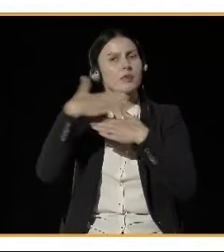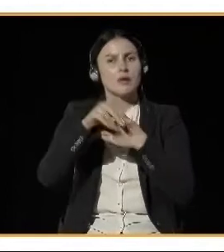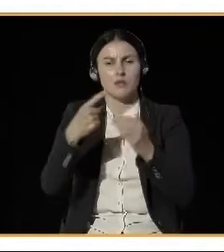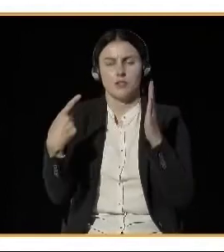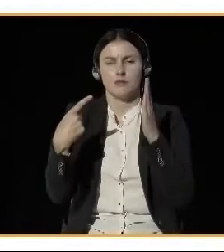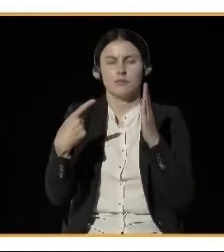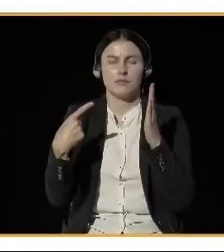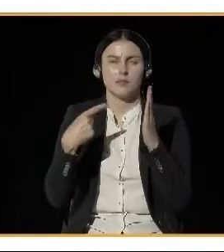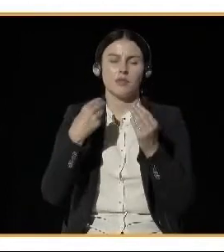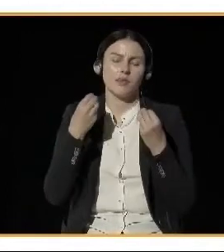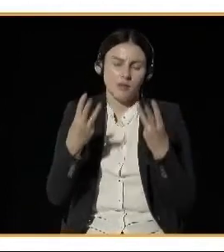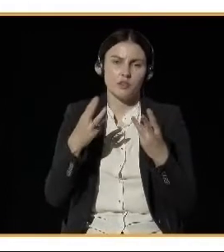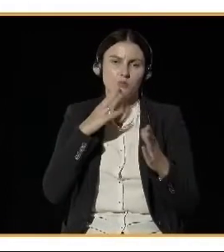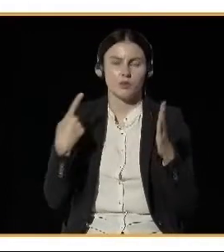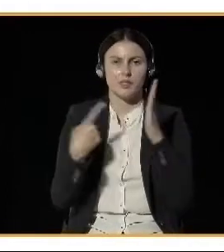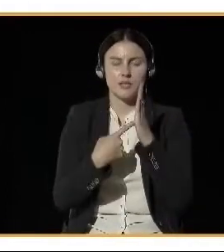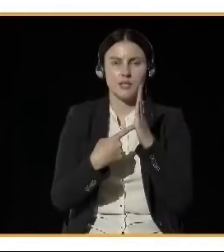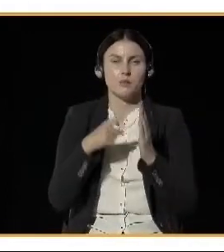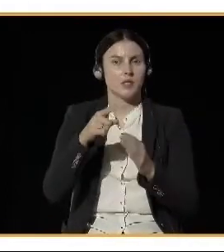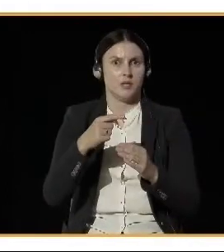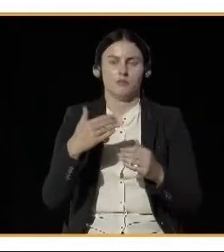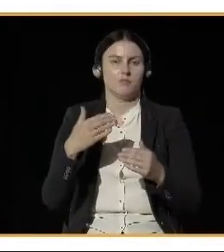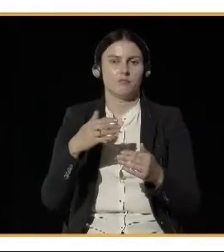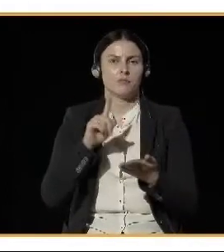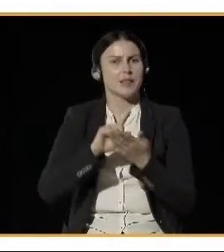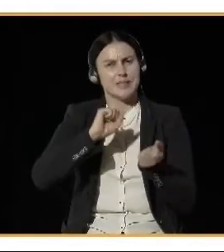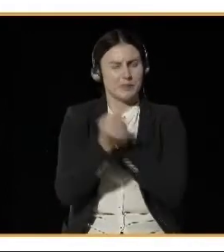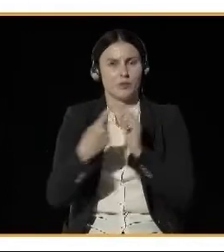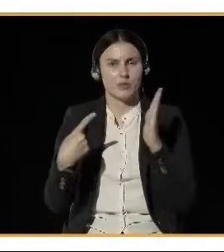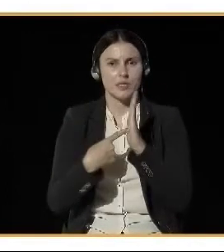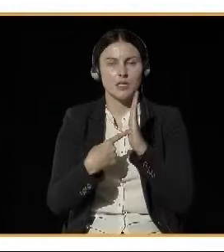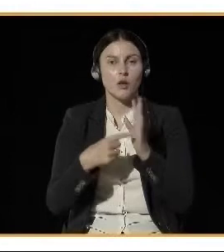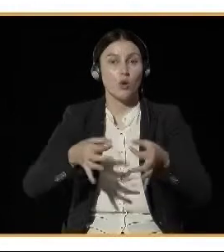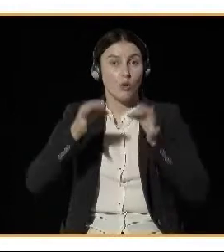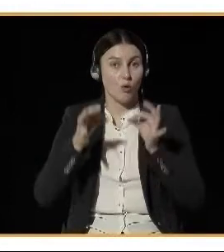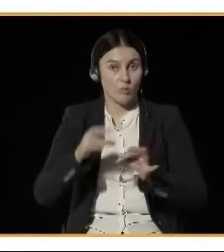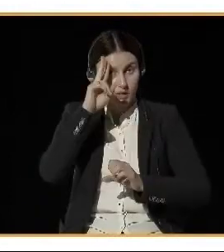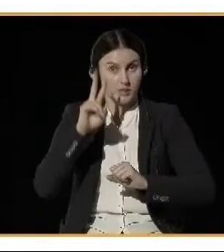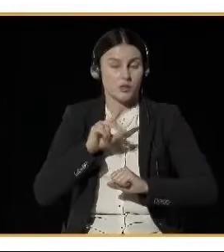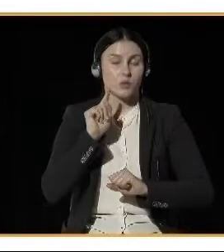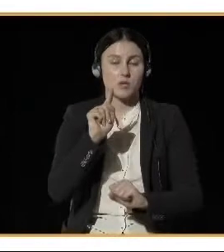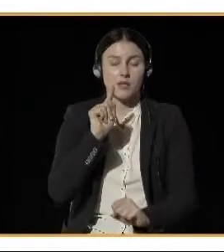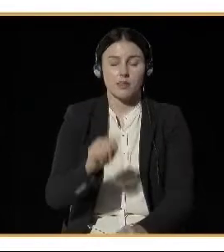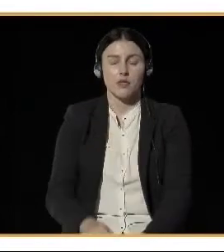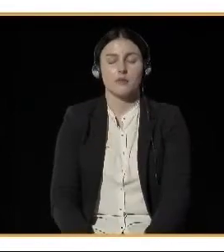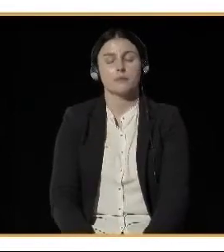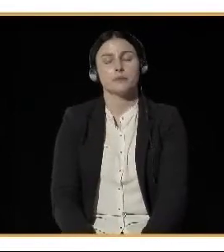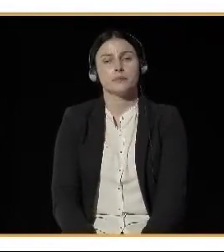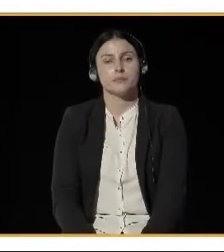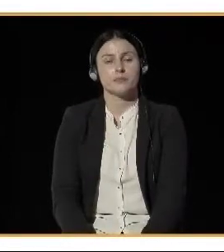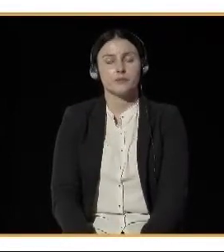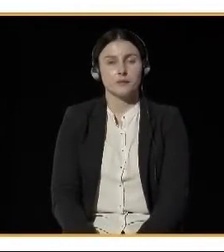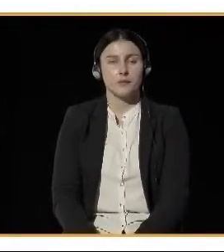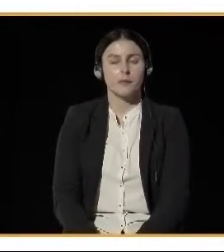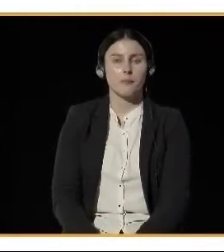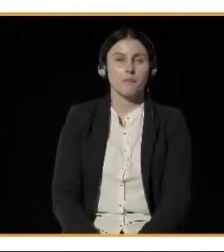was changed, and now it is this institution makes some support